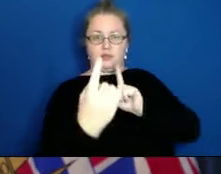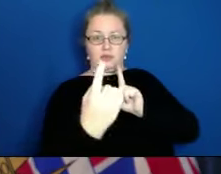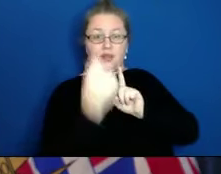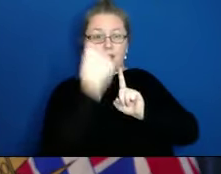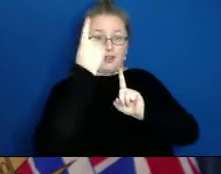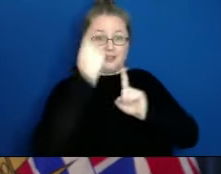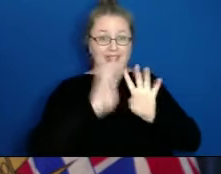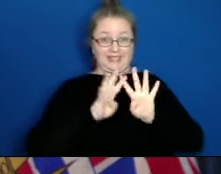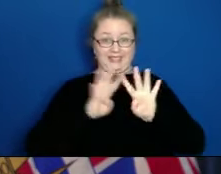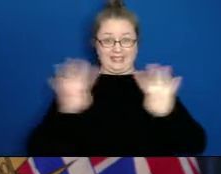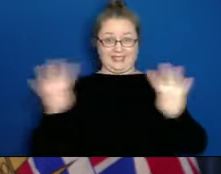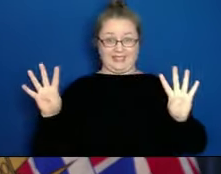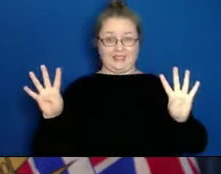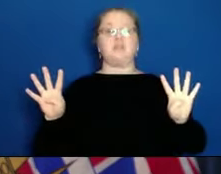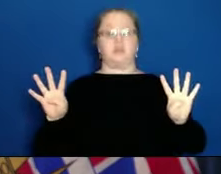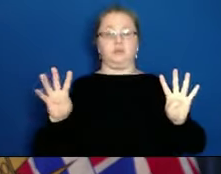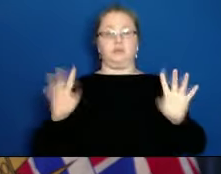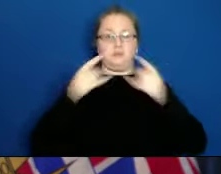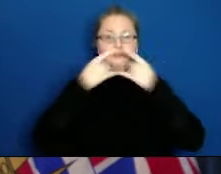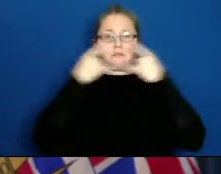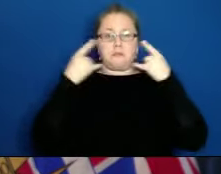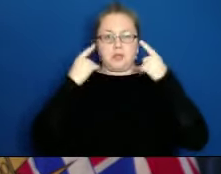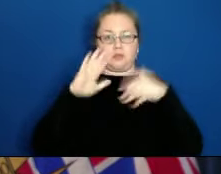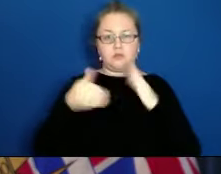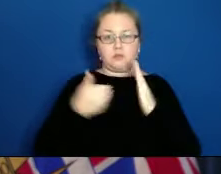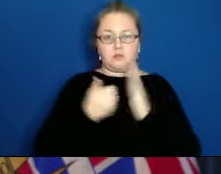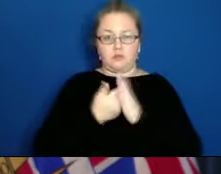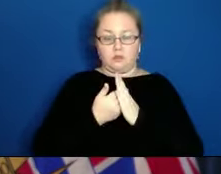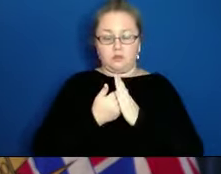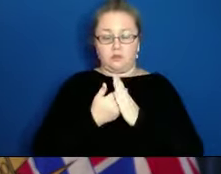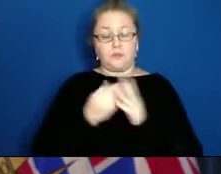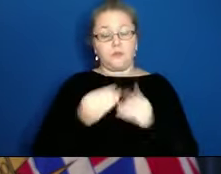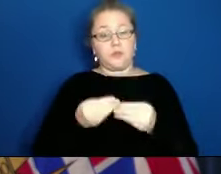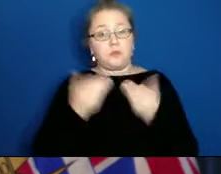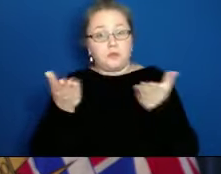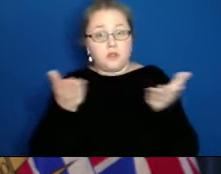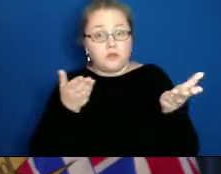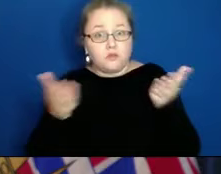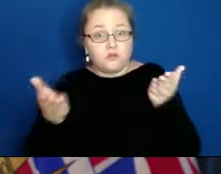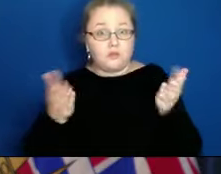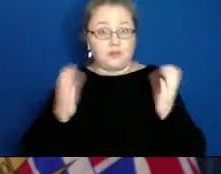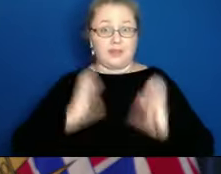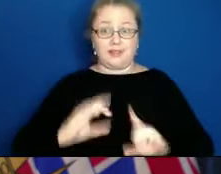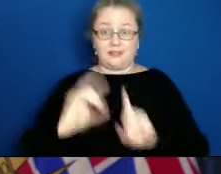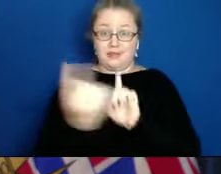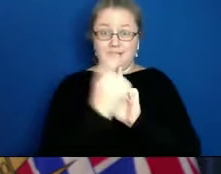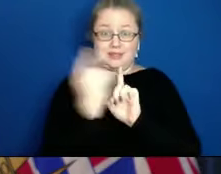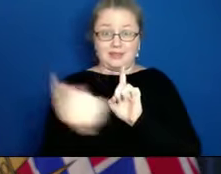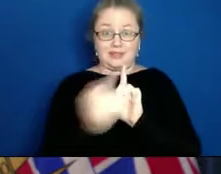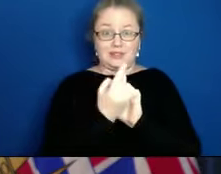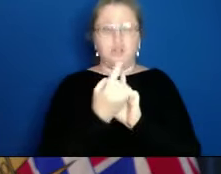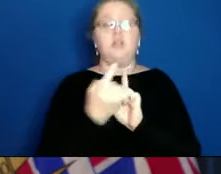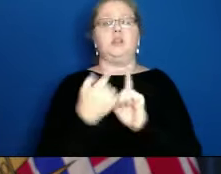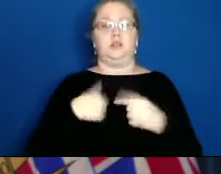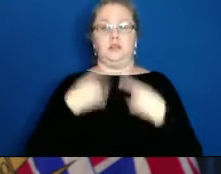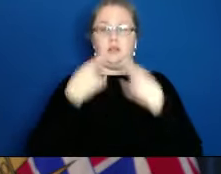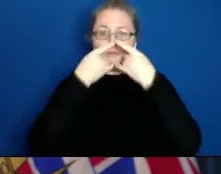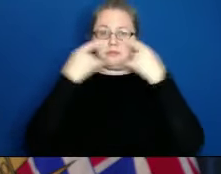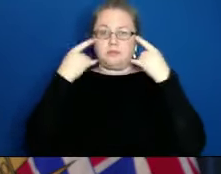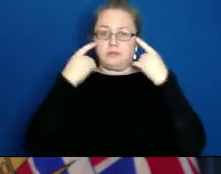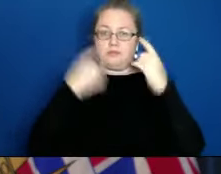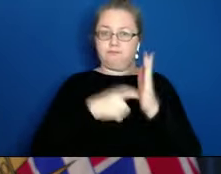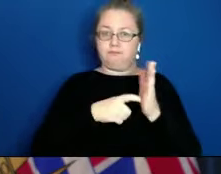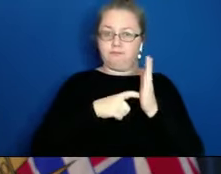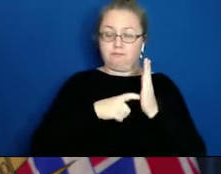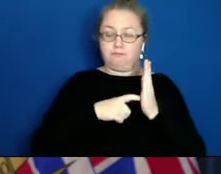you. If you are serving customers, you do need to wear a mask. If you are in a restaurant, you need to wear a mask when